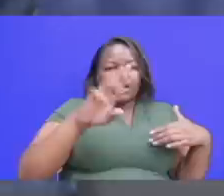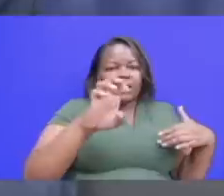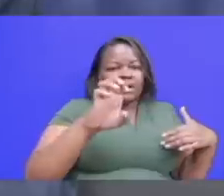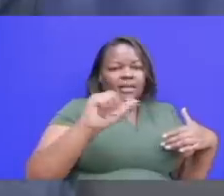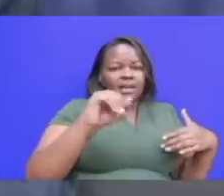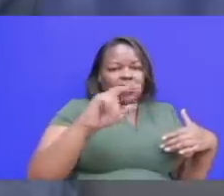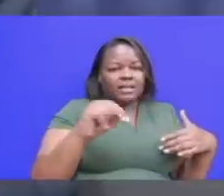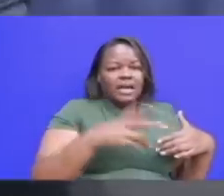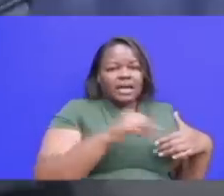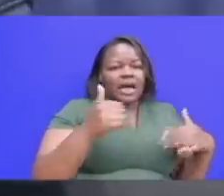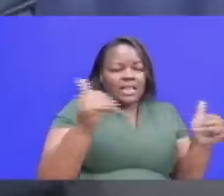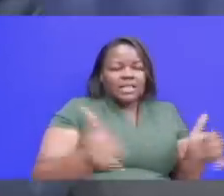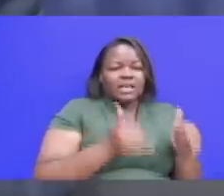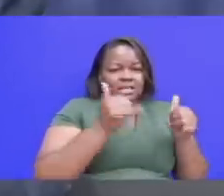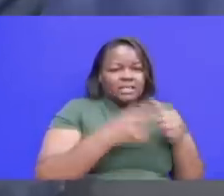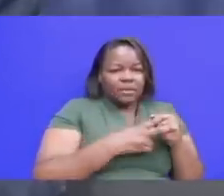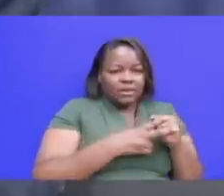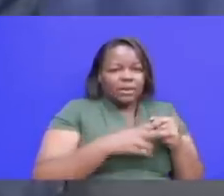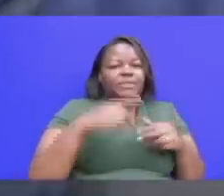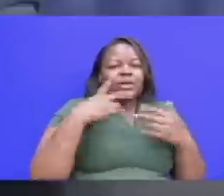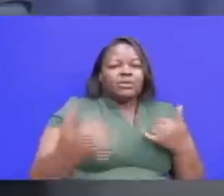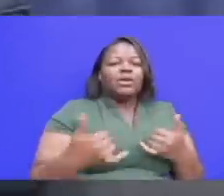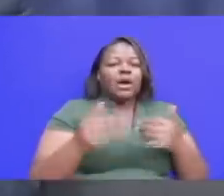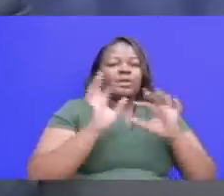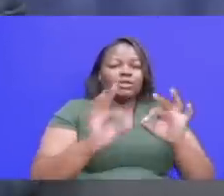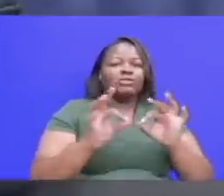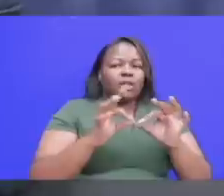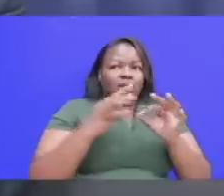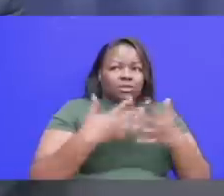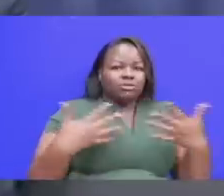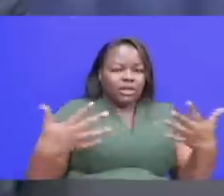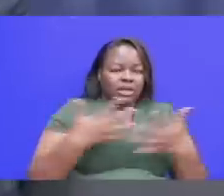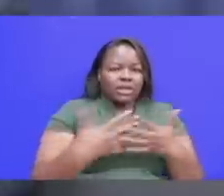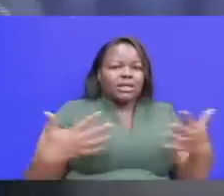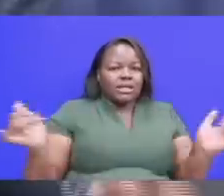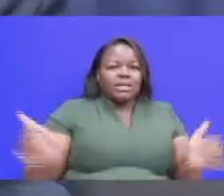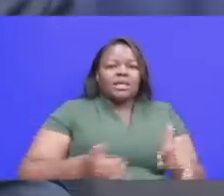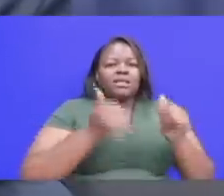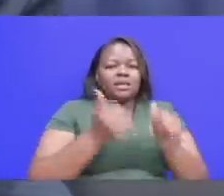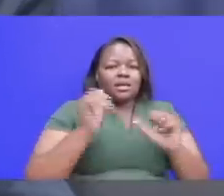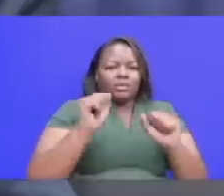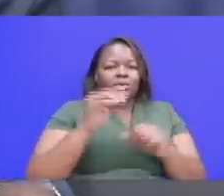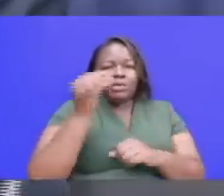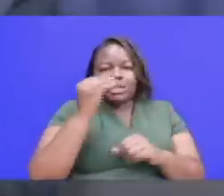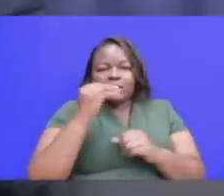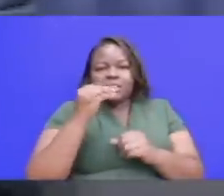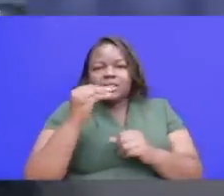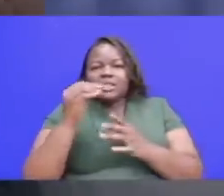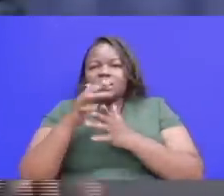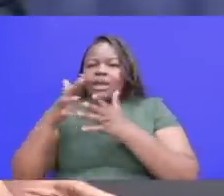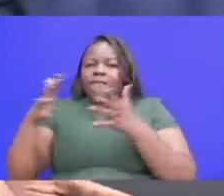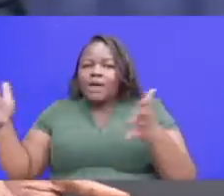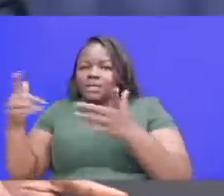thin ones. Thin ones, yes. And amazing thing is that the thin ones would eat the fat ones, but there's